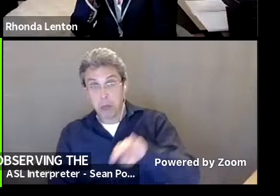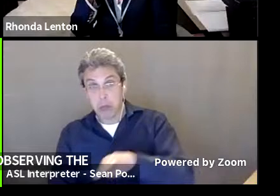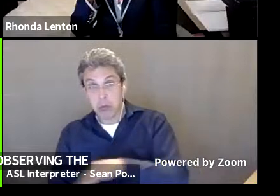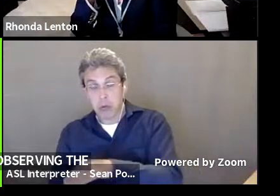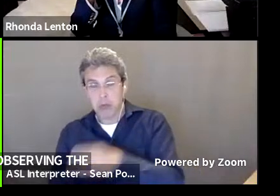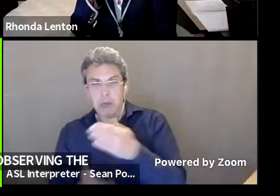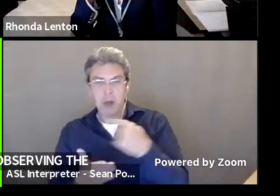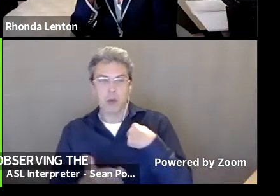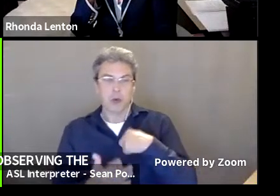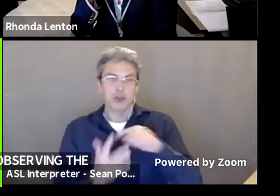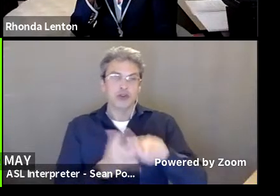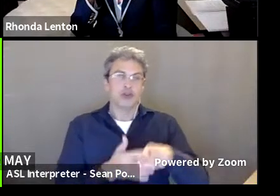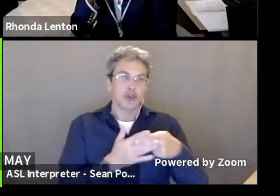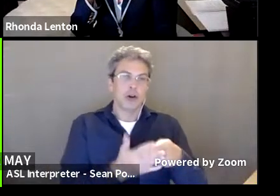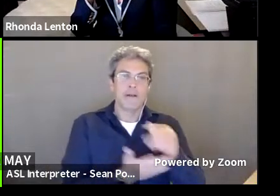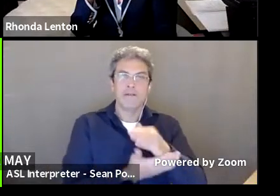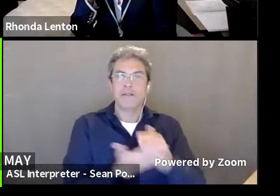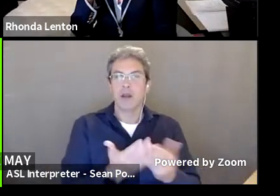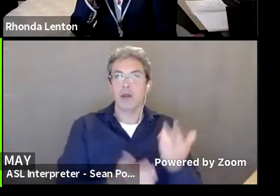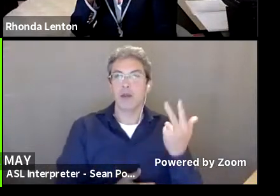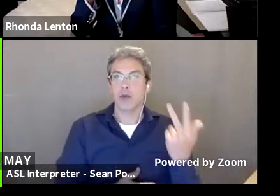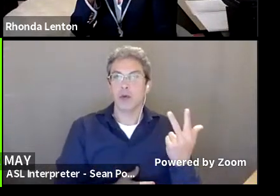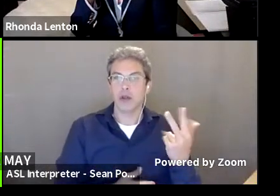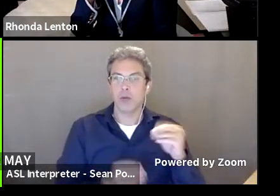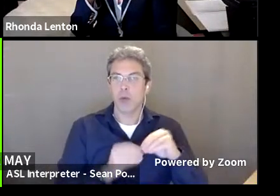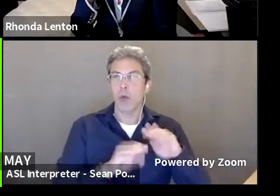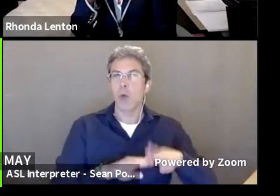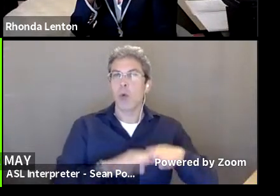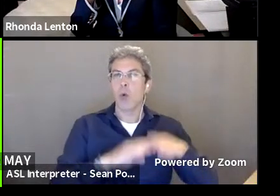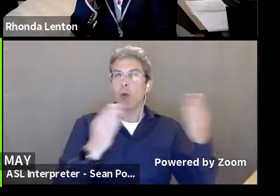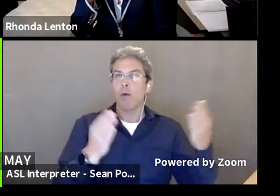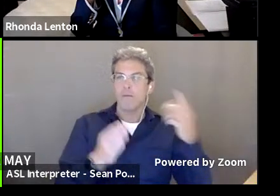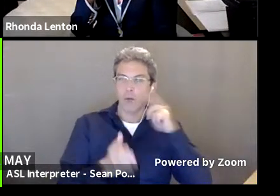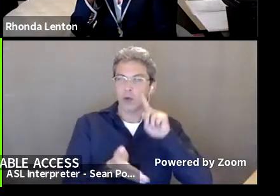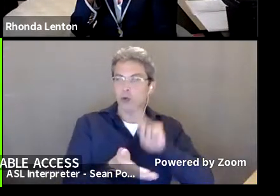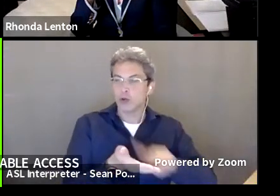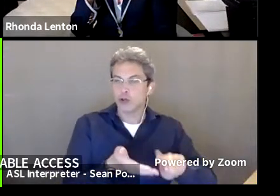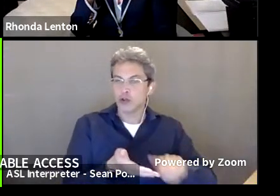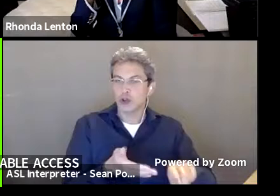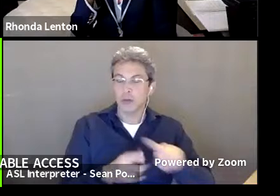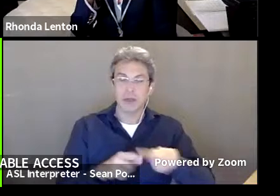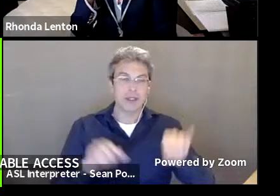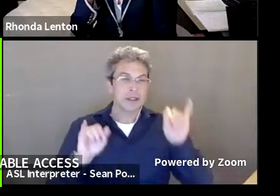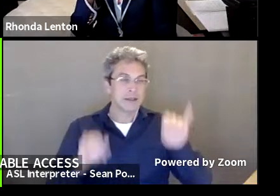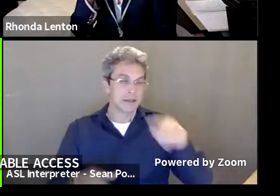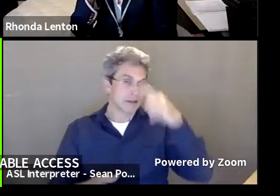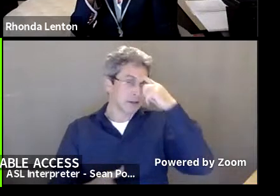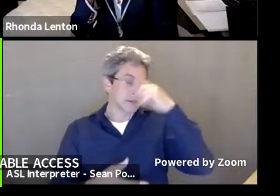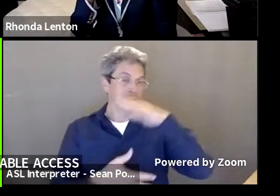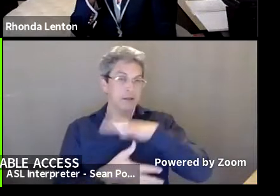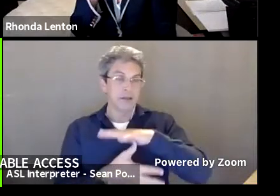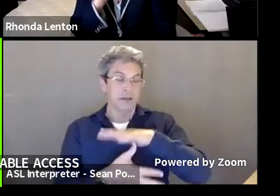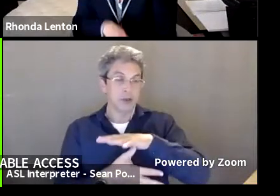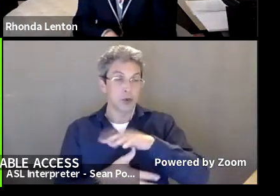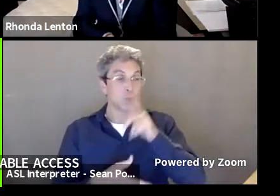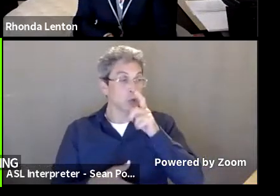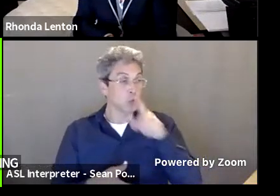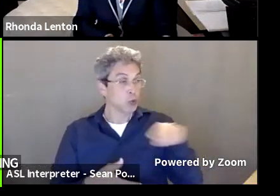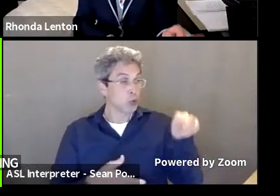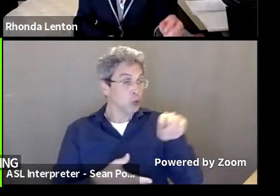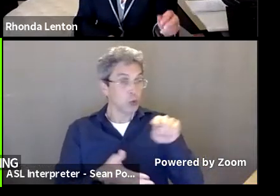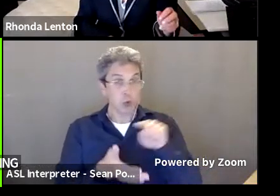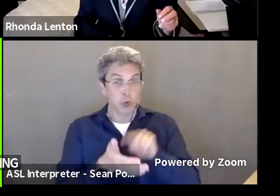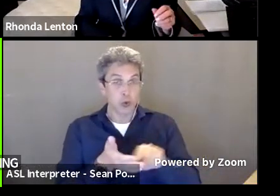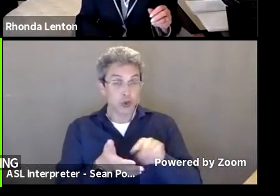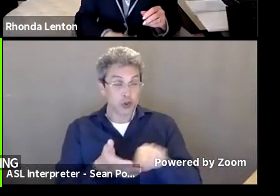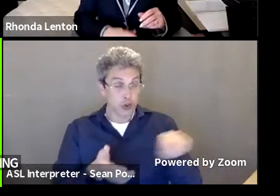to enable access to campus for research purposes. A guiding principle remains that researchers who can continue their